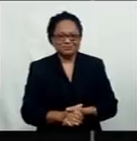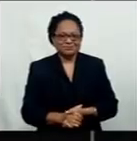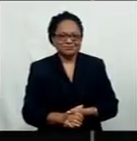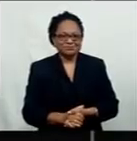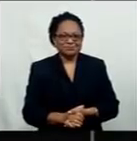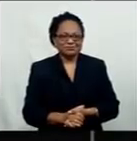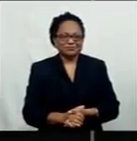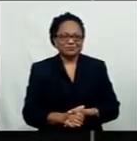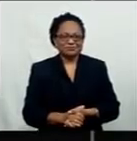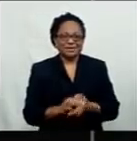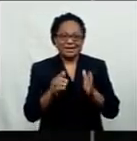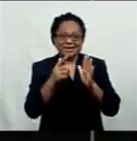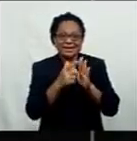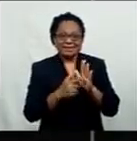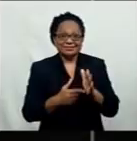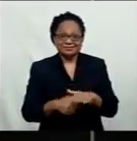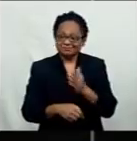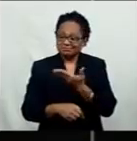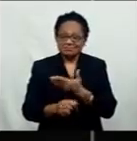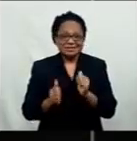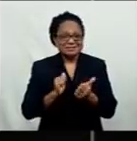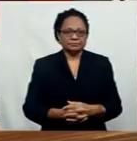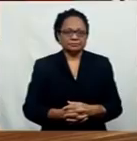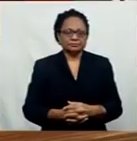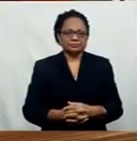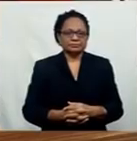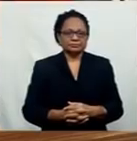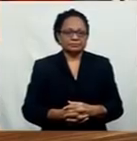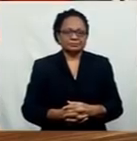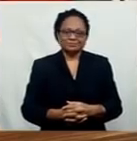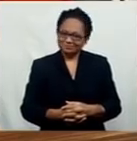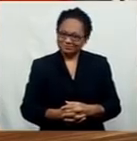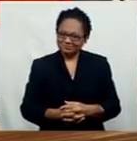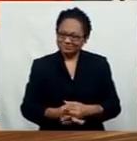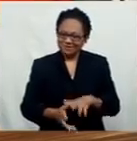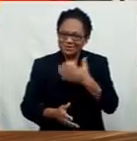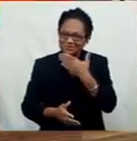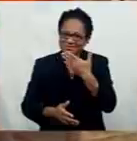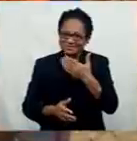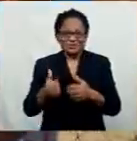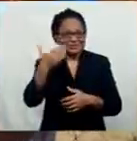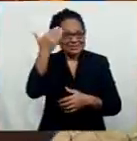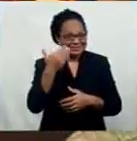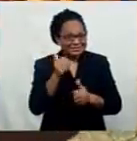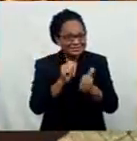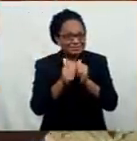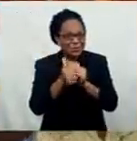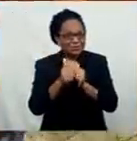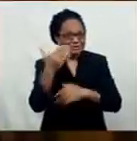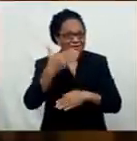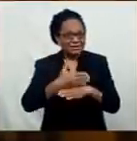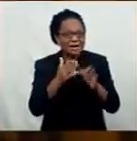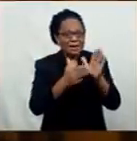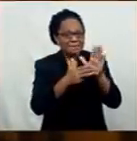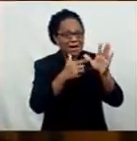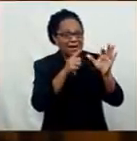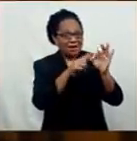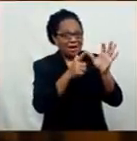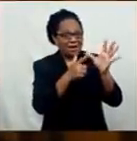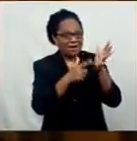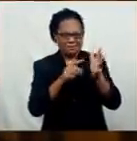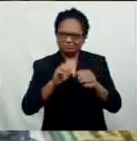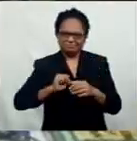News. And Jamie's here now with the latest in sports. And good evening in sports tonight. Mangala turns down